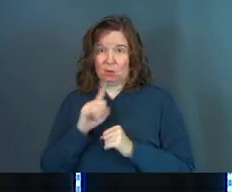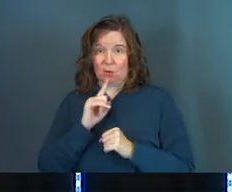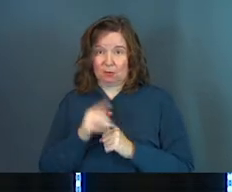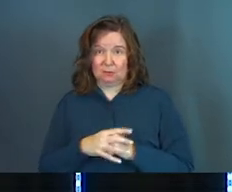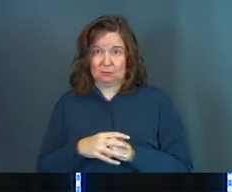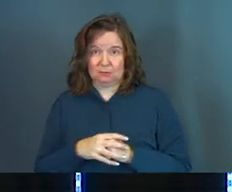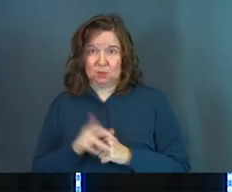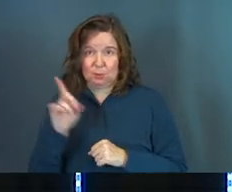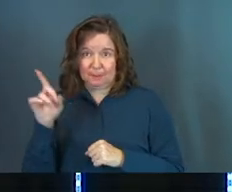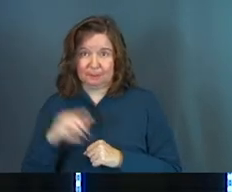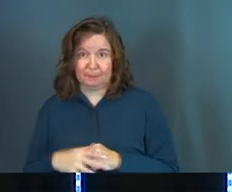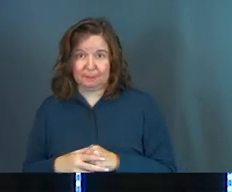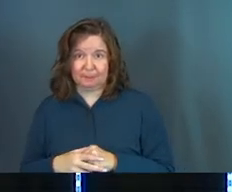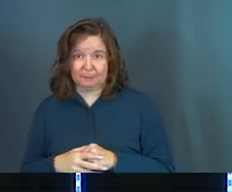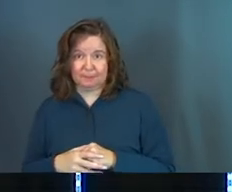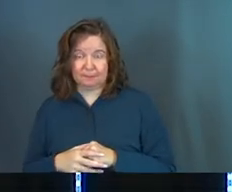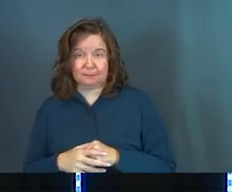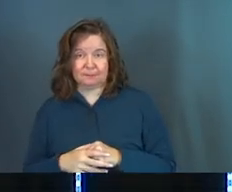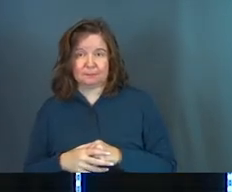are to him.